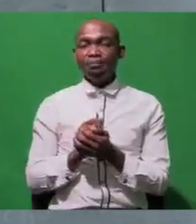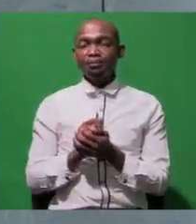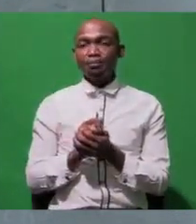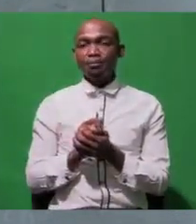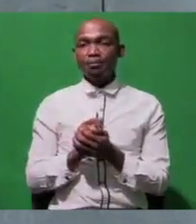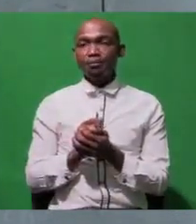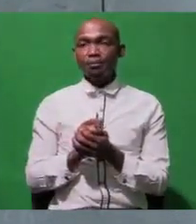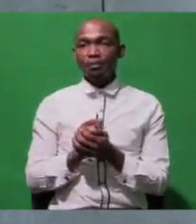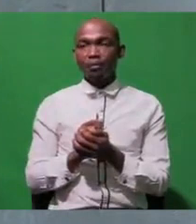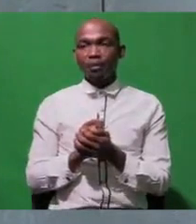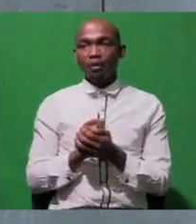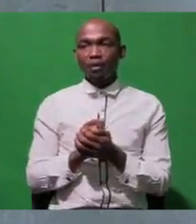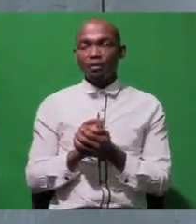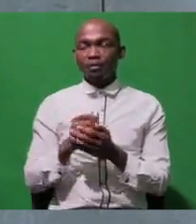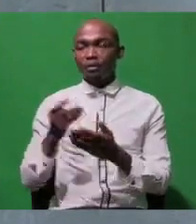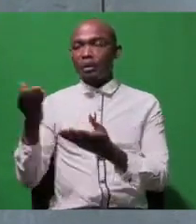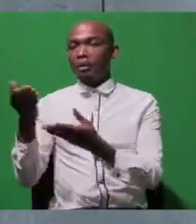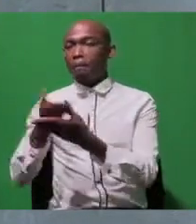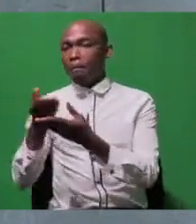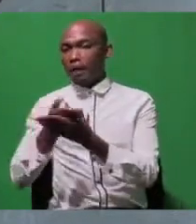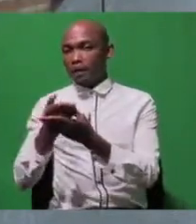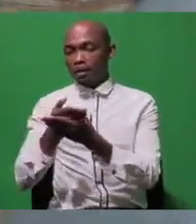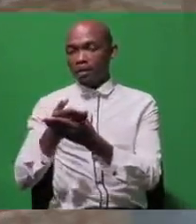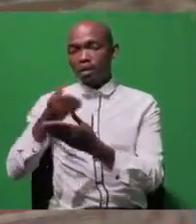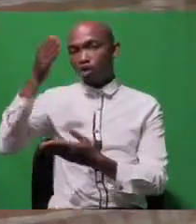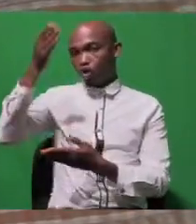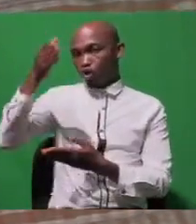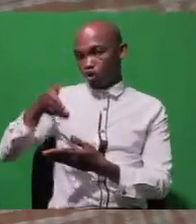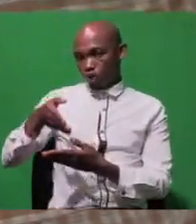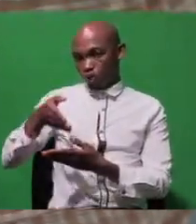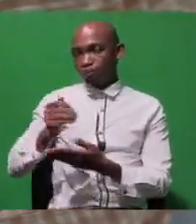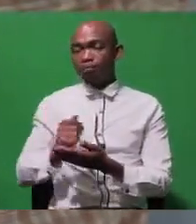Here you say that bank column.